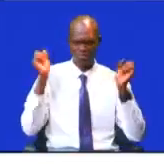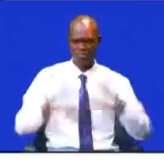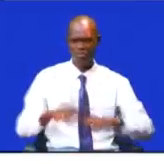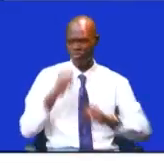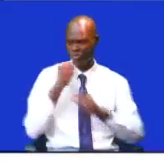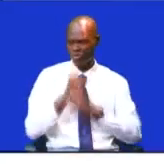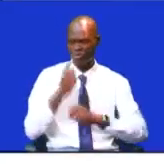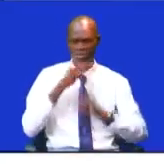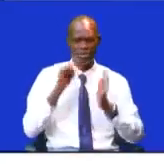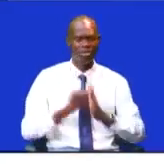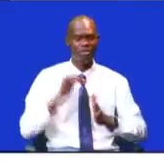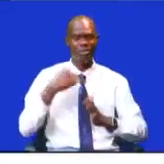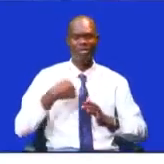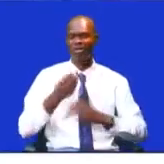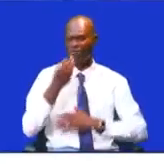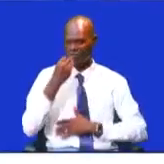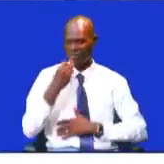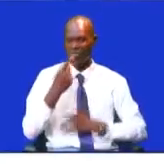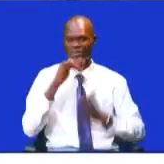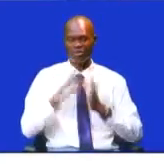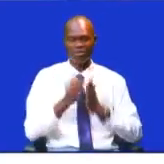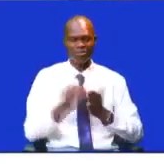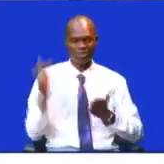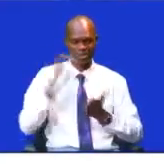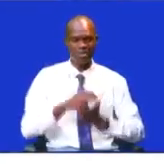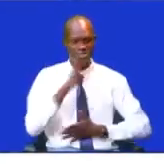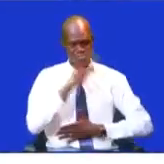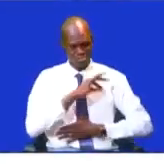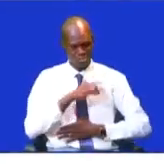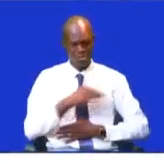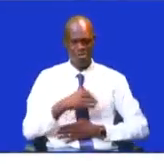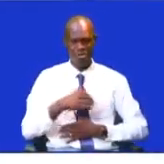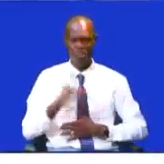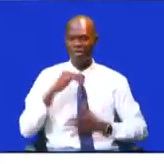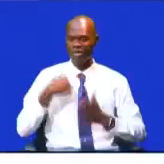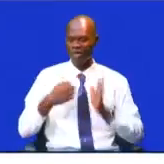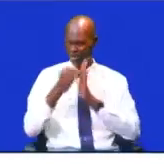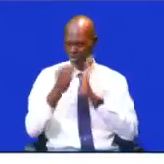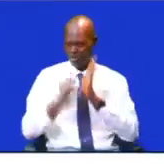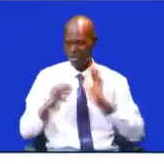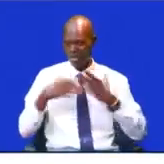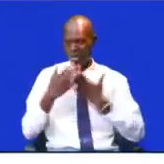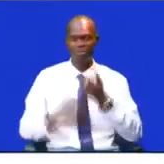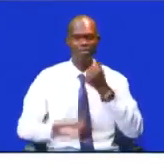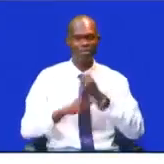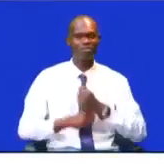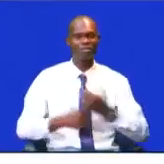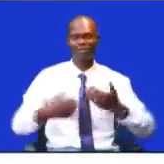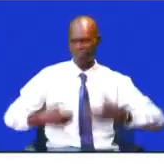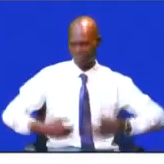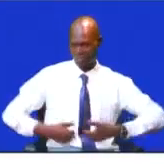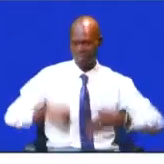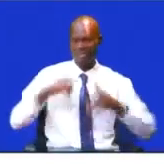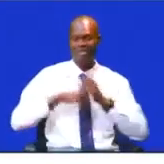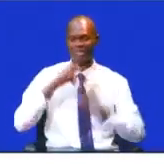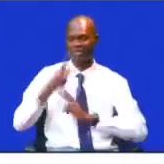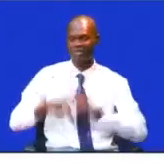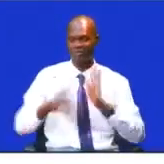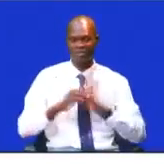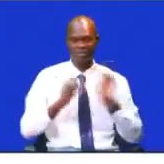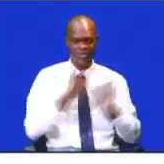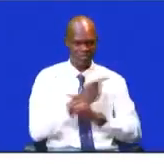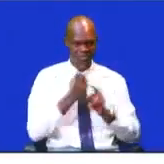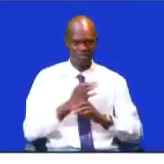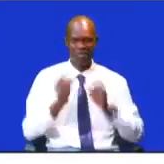timo mondo wanyuol chiemo mondo wamed pesa e mfukewa. Wan programs mag konyo yudhe value chains mopogore opogore. Obed